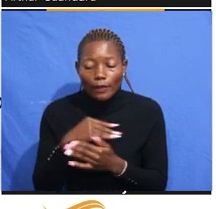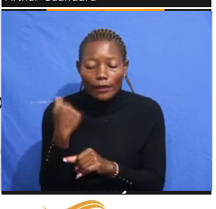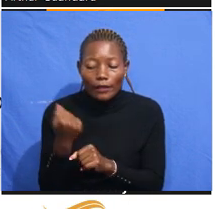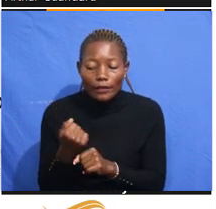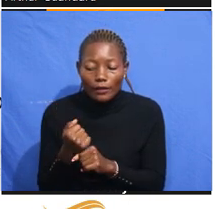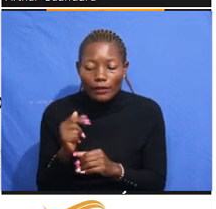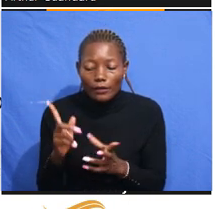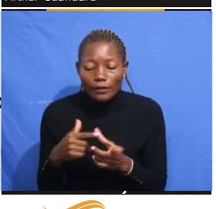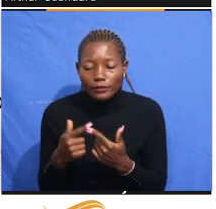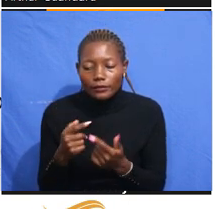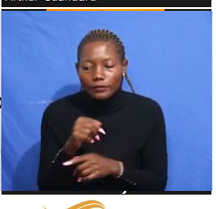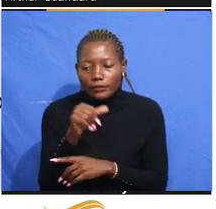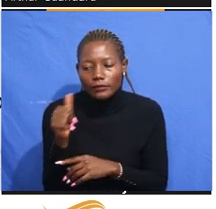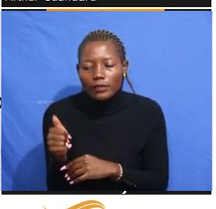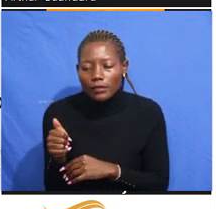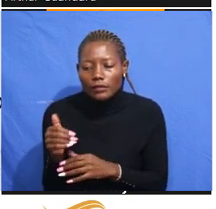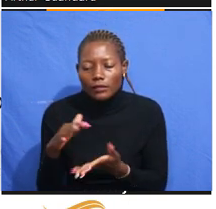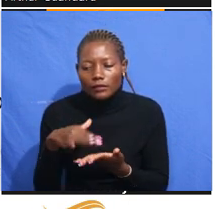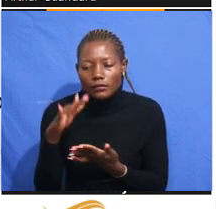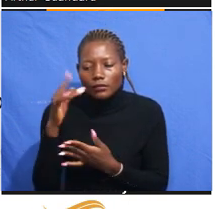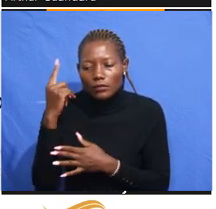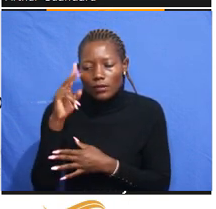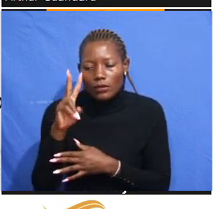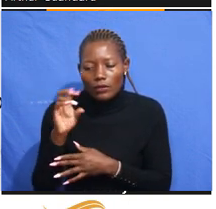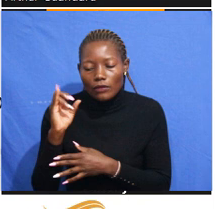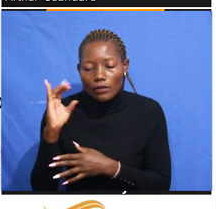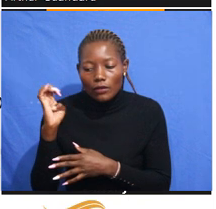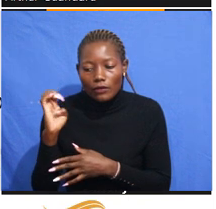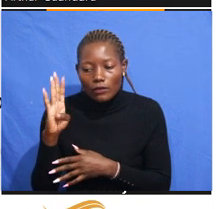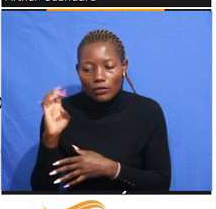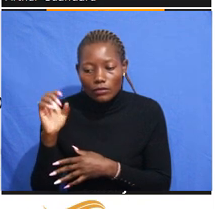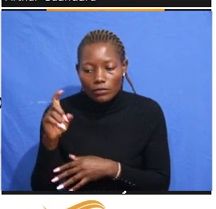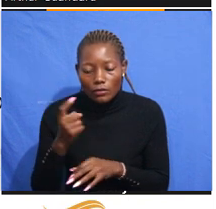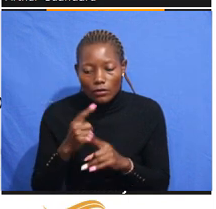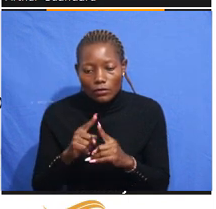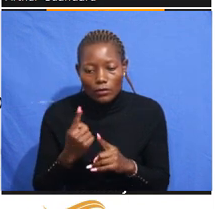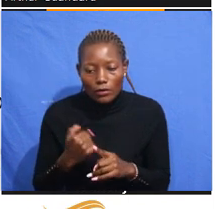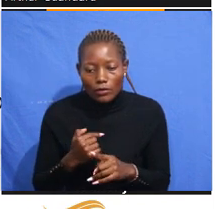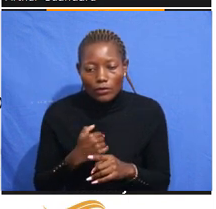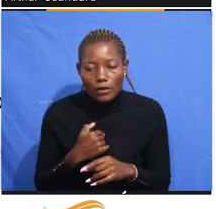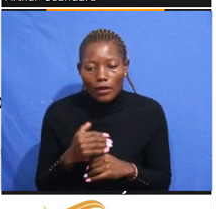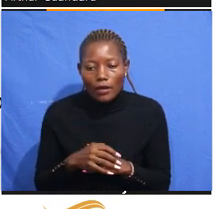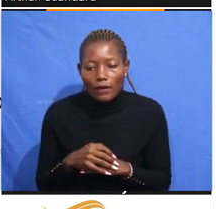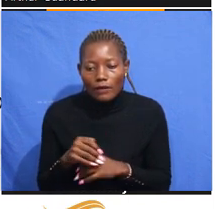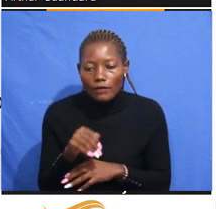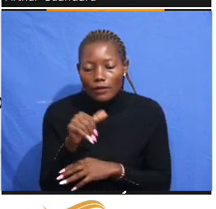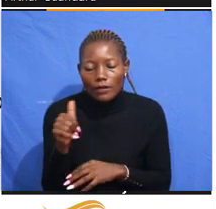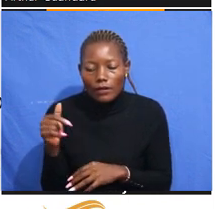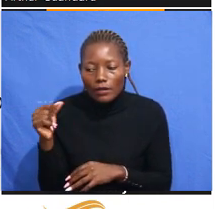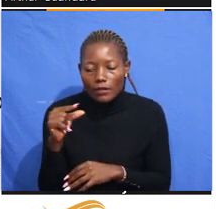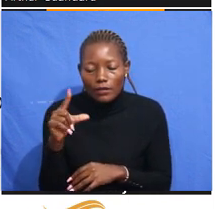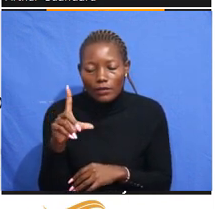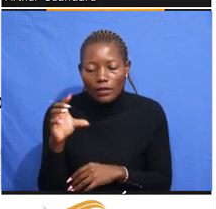The larynx is more of a voice box, but there is that aspect of the glottis,